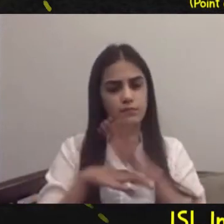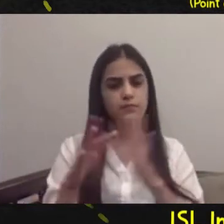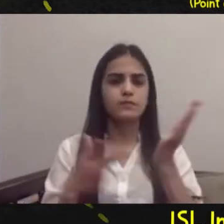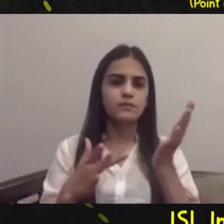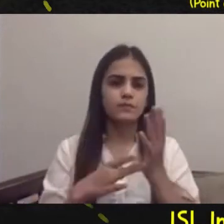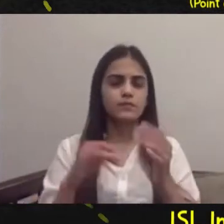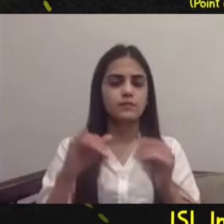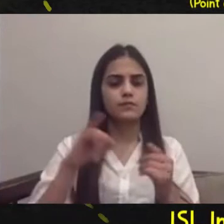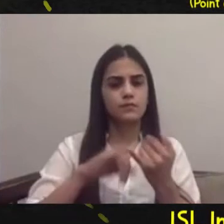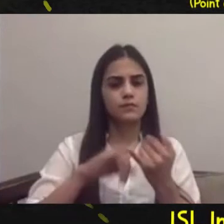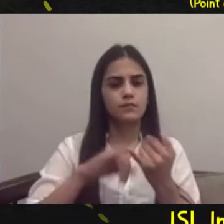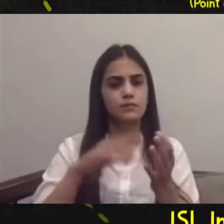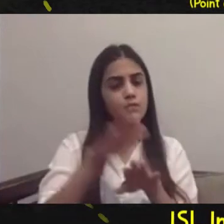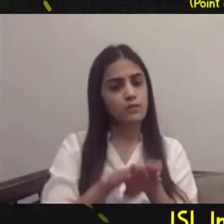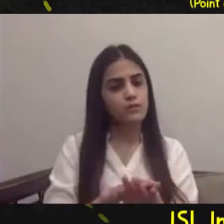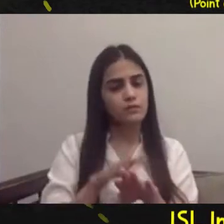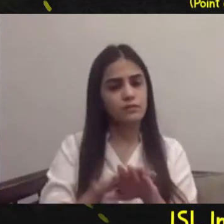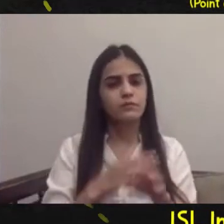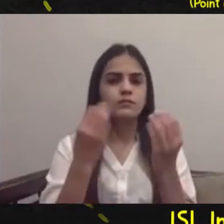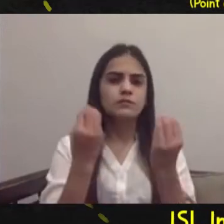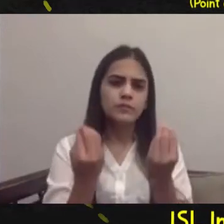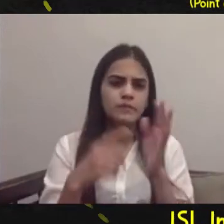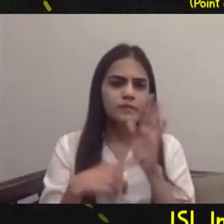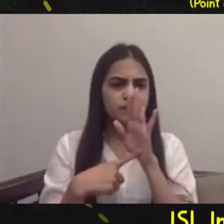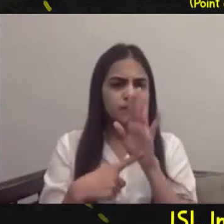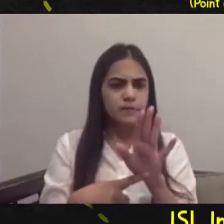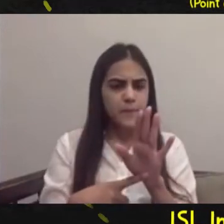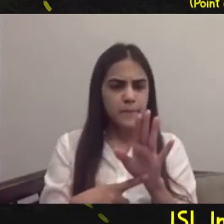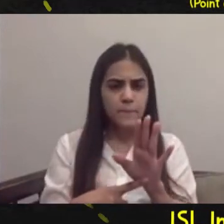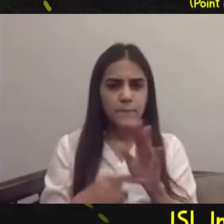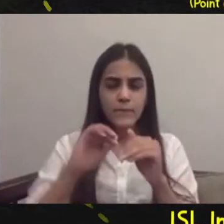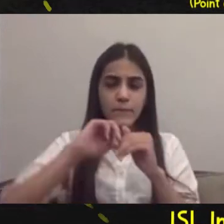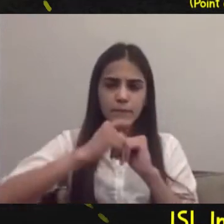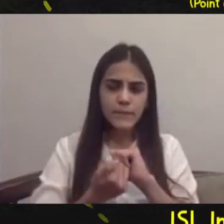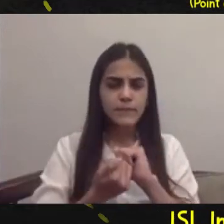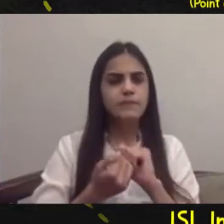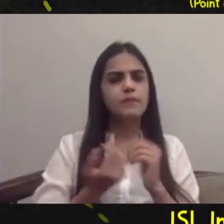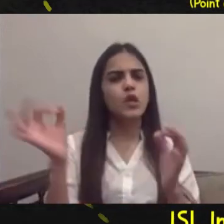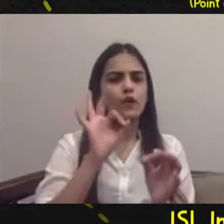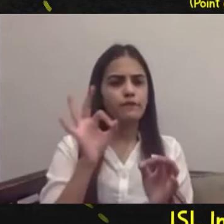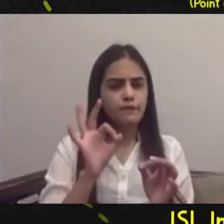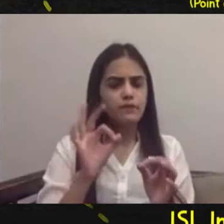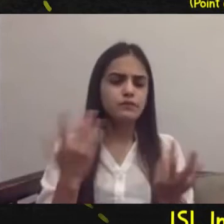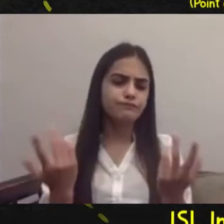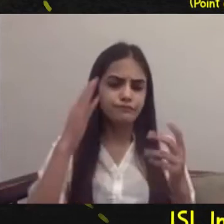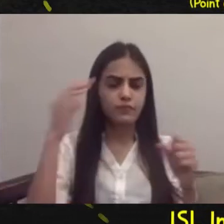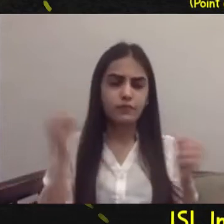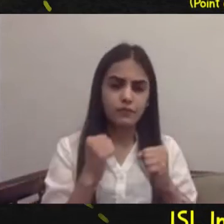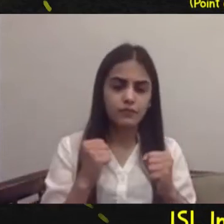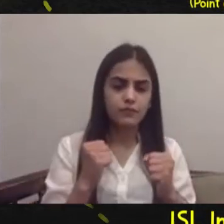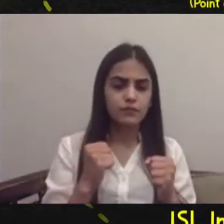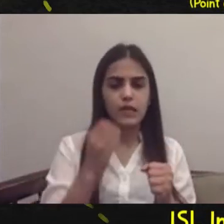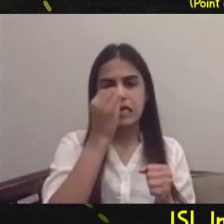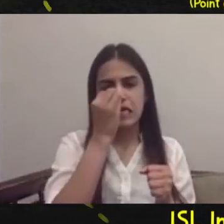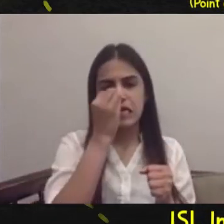snow, something that's essentially sort of out there, amorphous, uncountable, and easier to